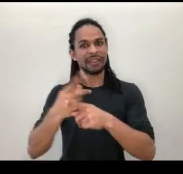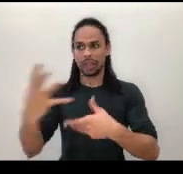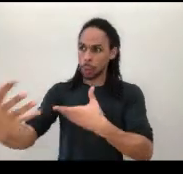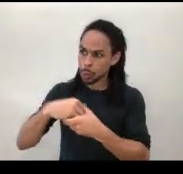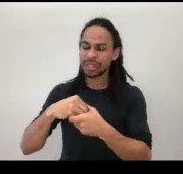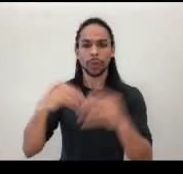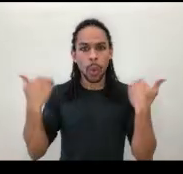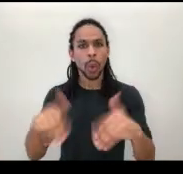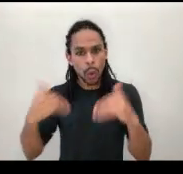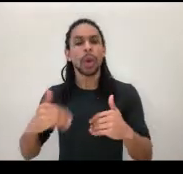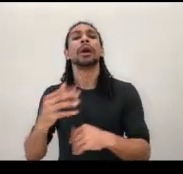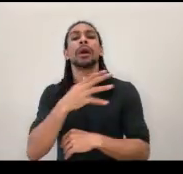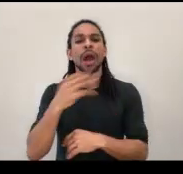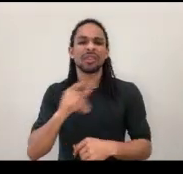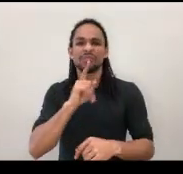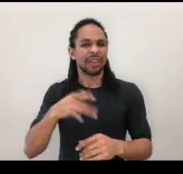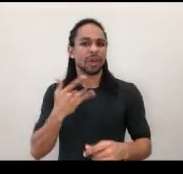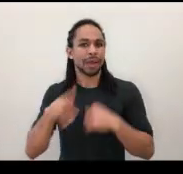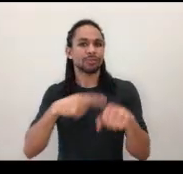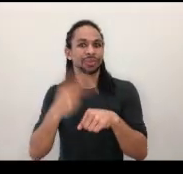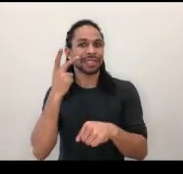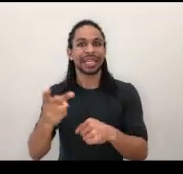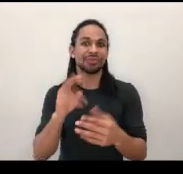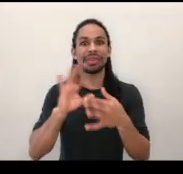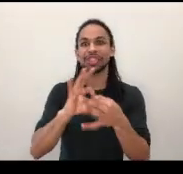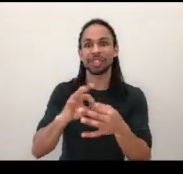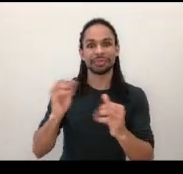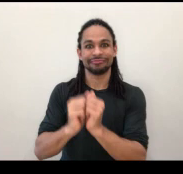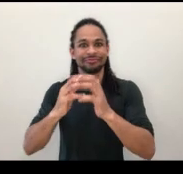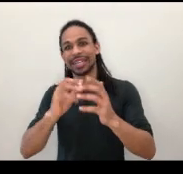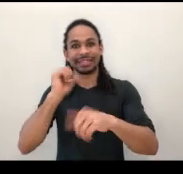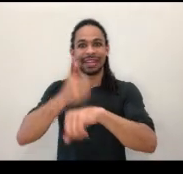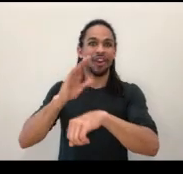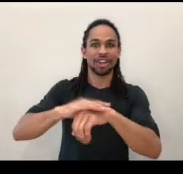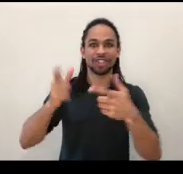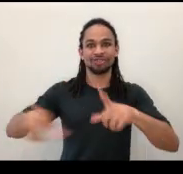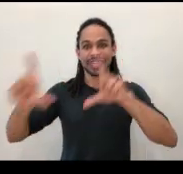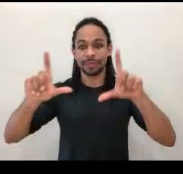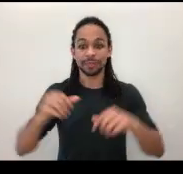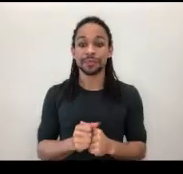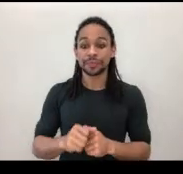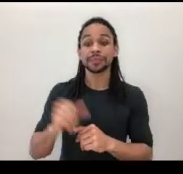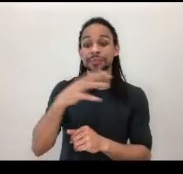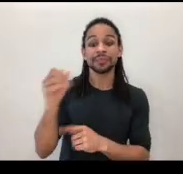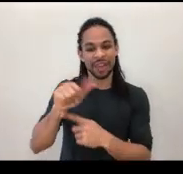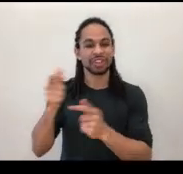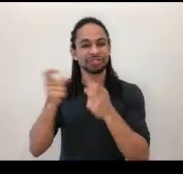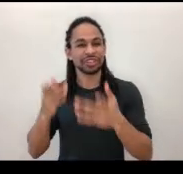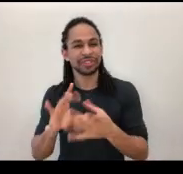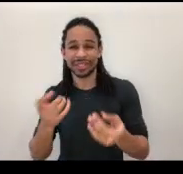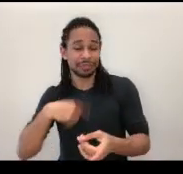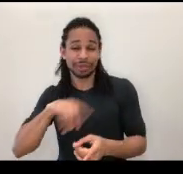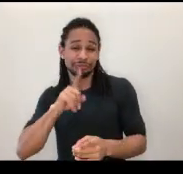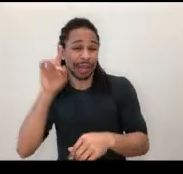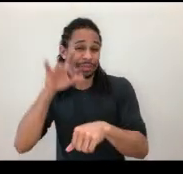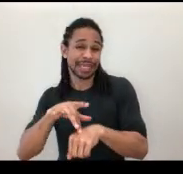so fun to watch and it felt natural to see these relationships form on screen. And we're just all obsessed with it. I think that we really wanted